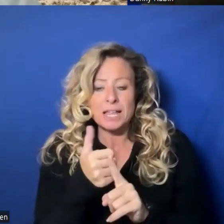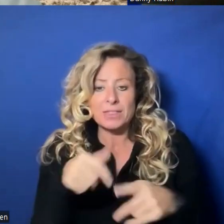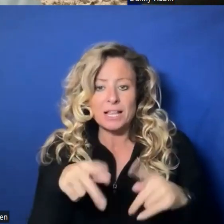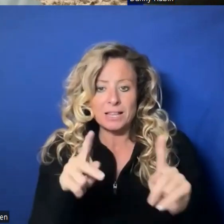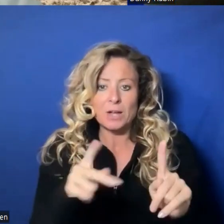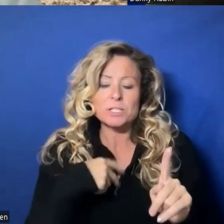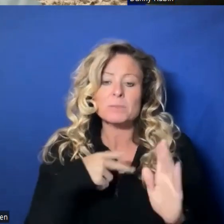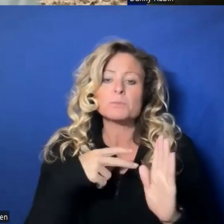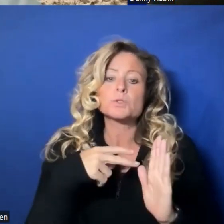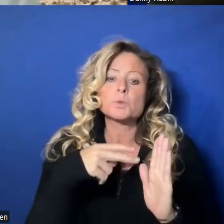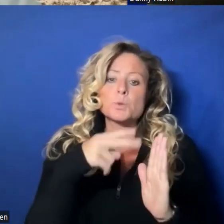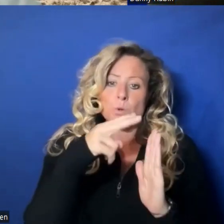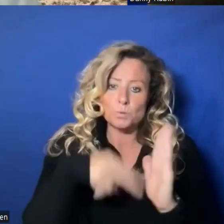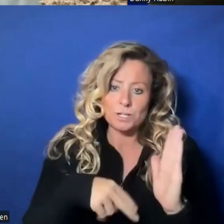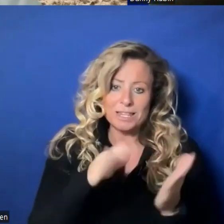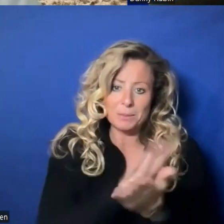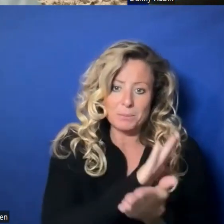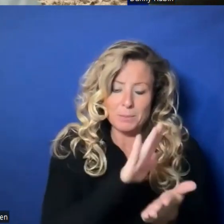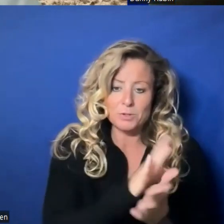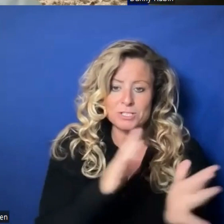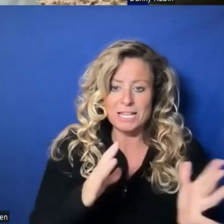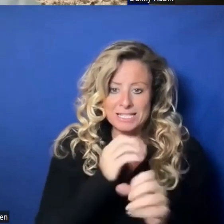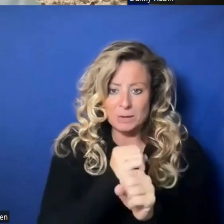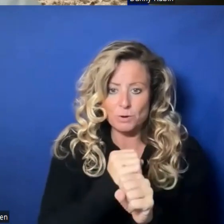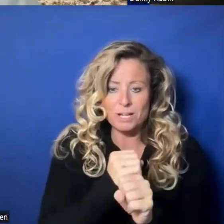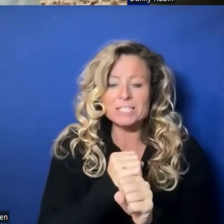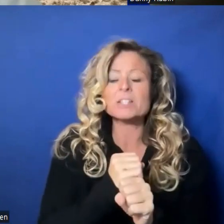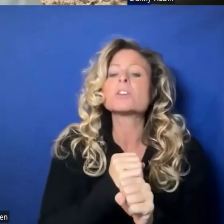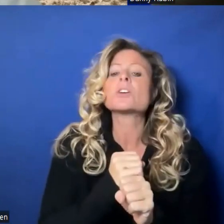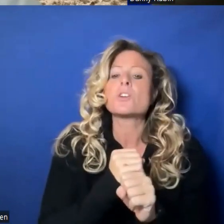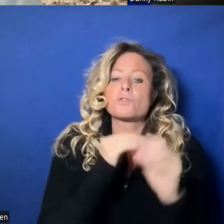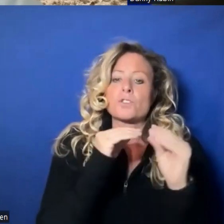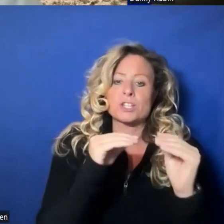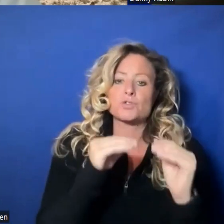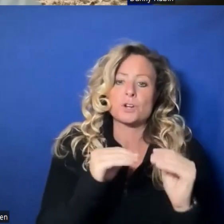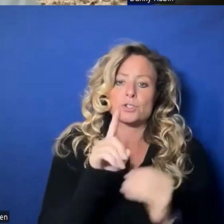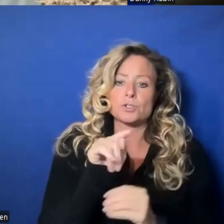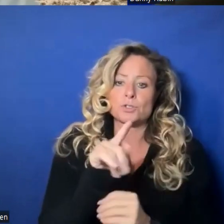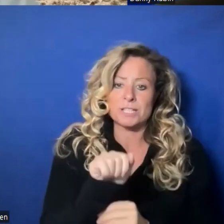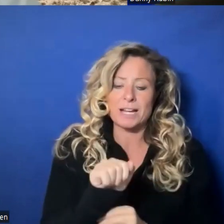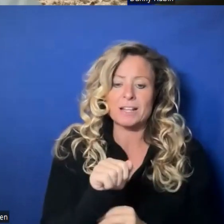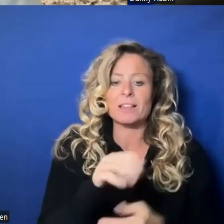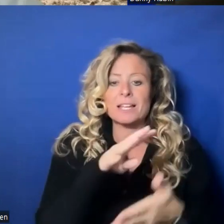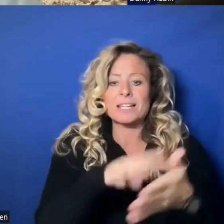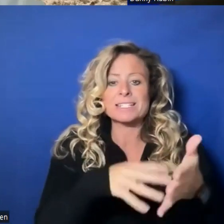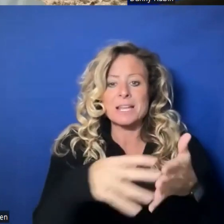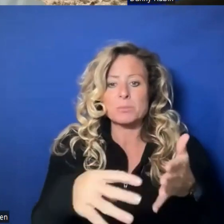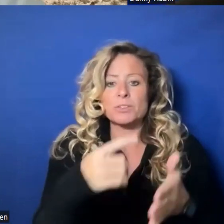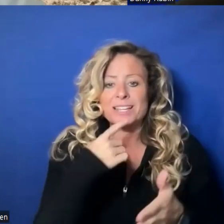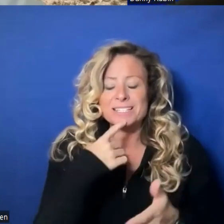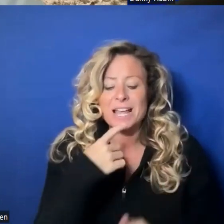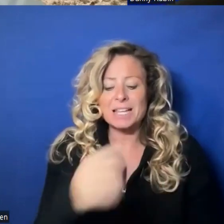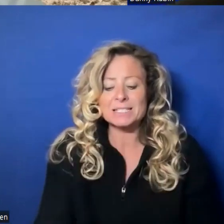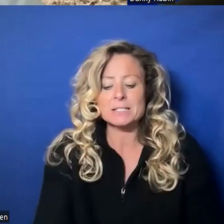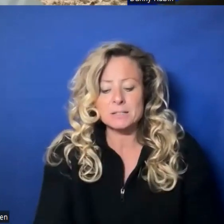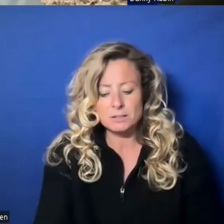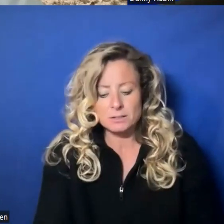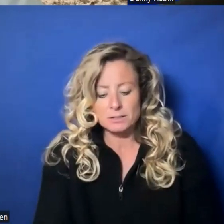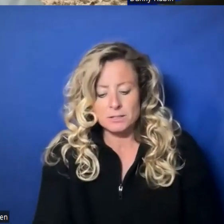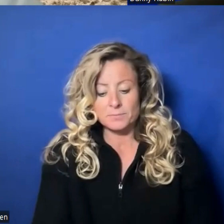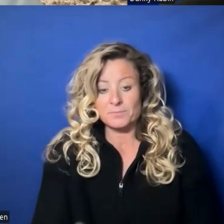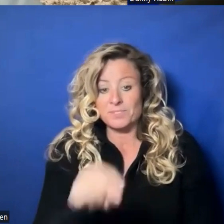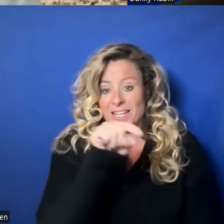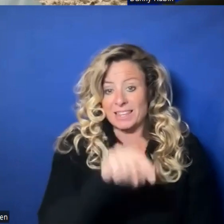them and summarize them in structured data, like a table that say, this